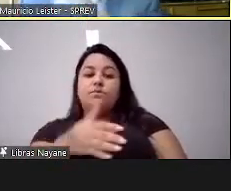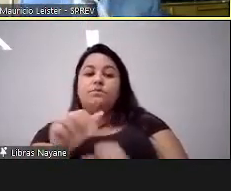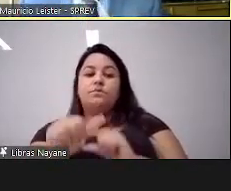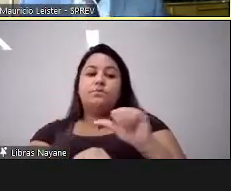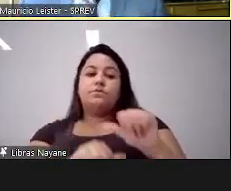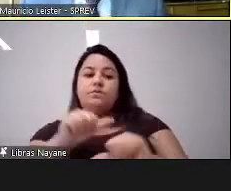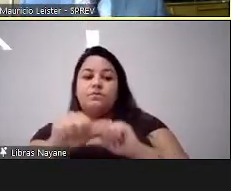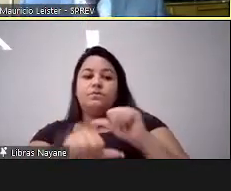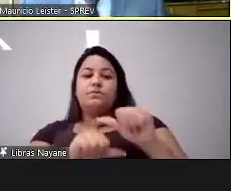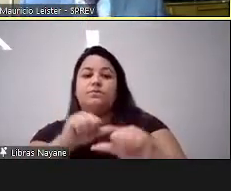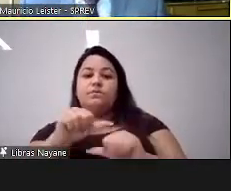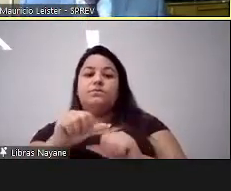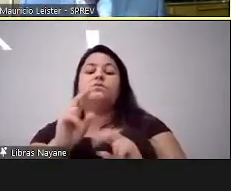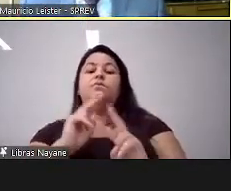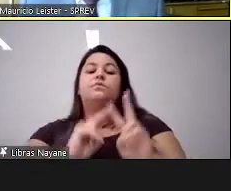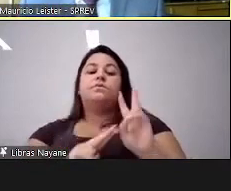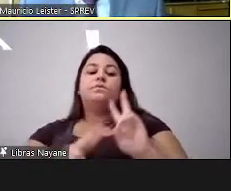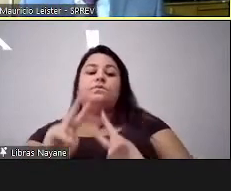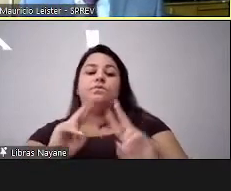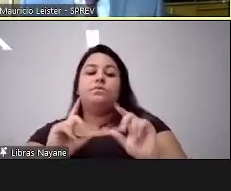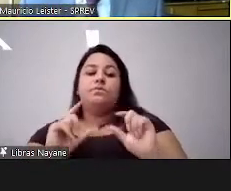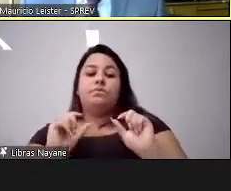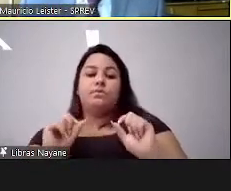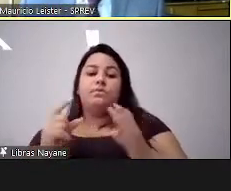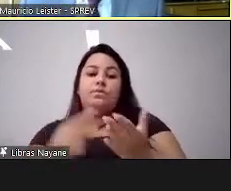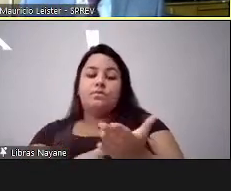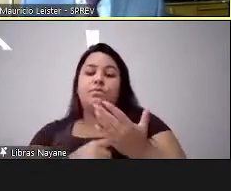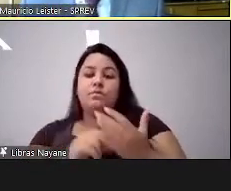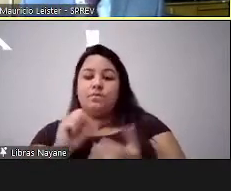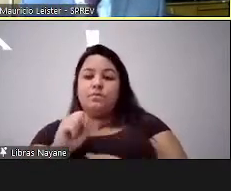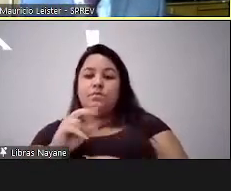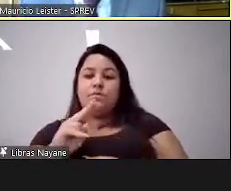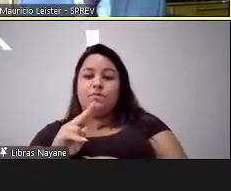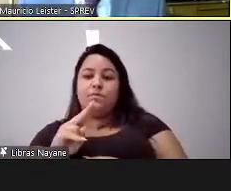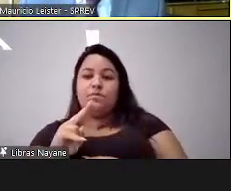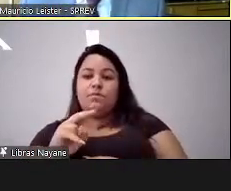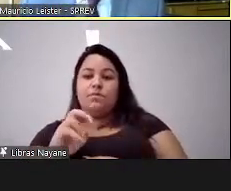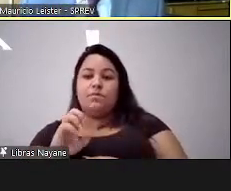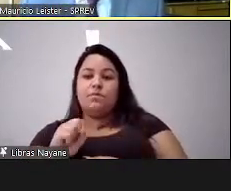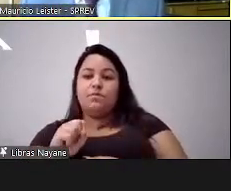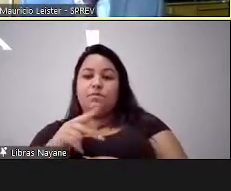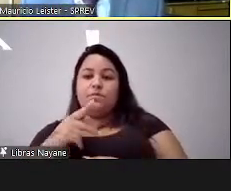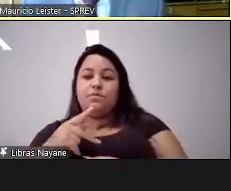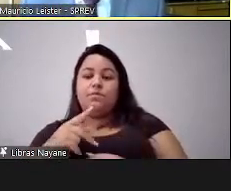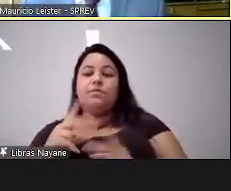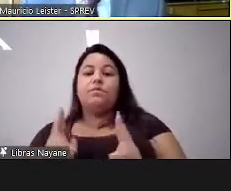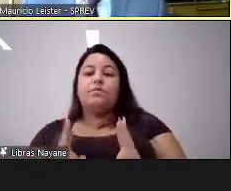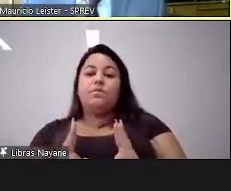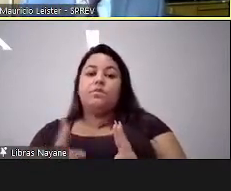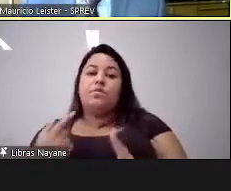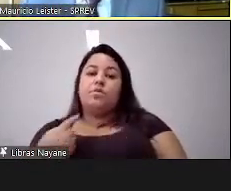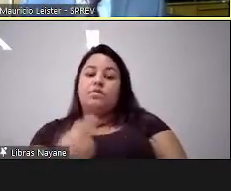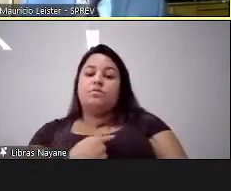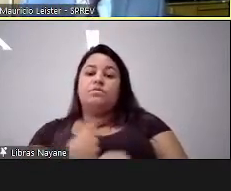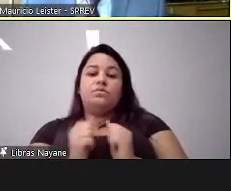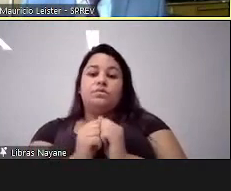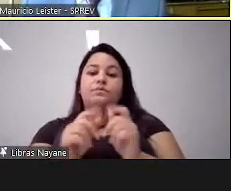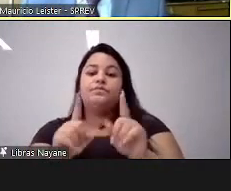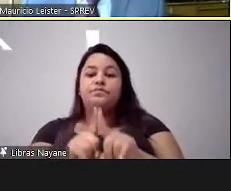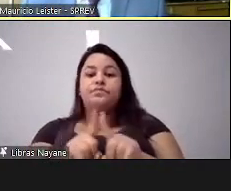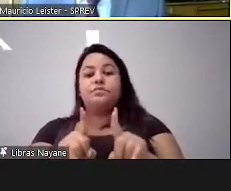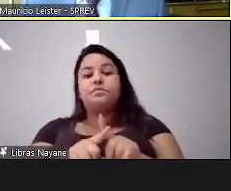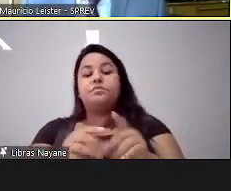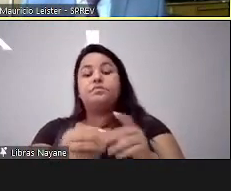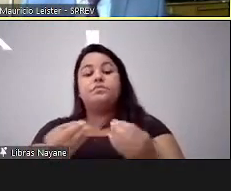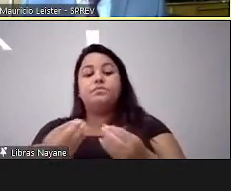of innovation that we must be aware. We invited Suzepe to talk